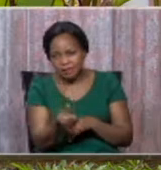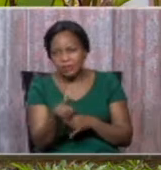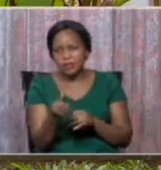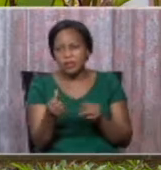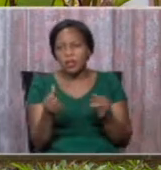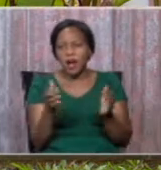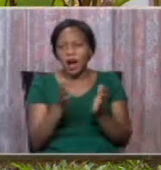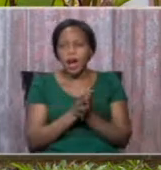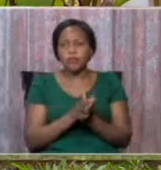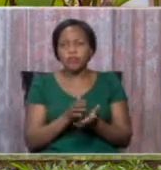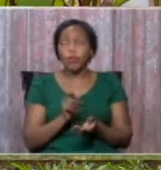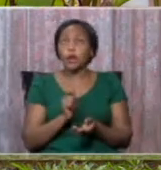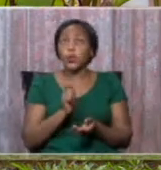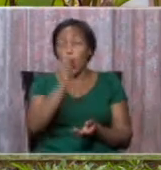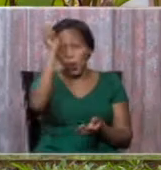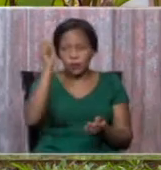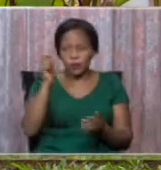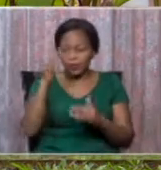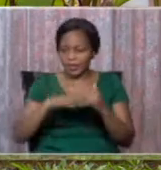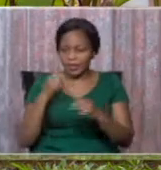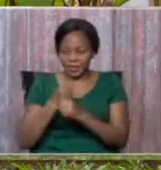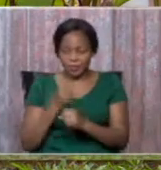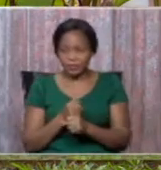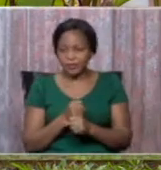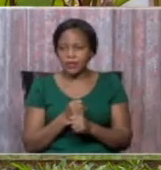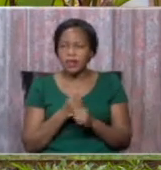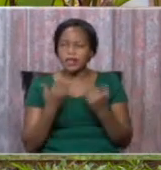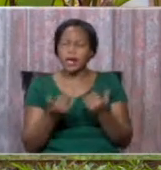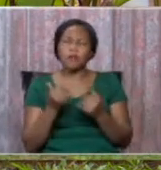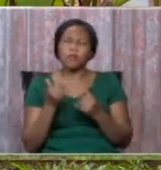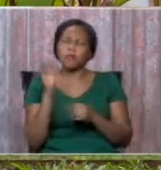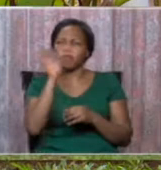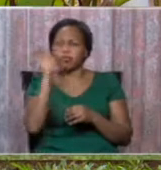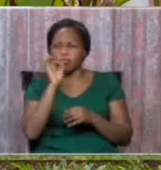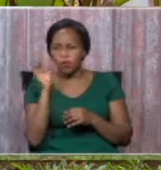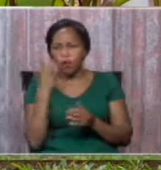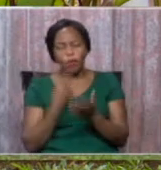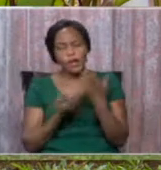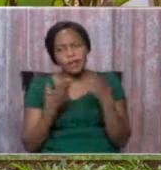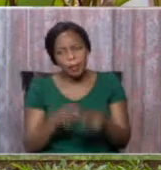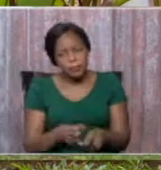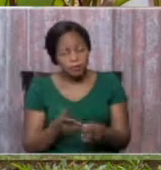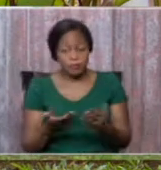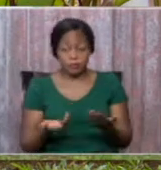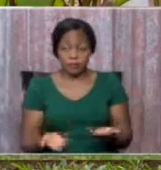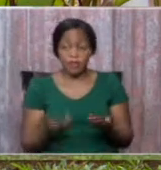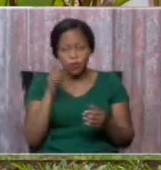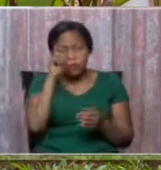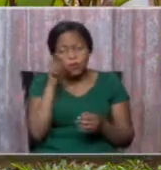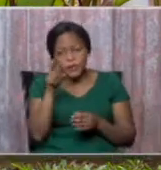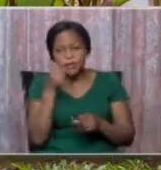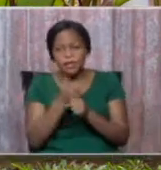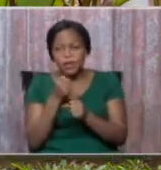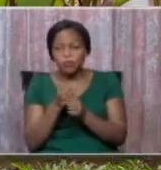giants. But actually, the growth spurt happens earlier in girls than in boys. As the hormones